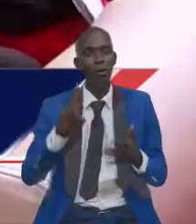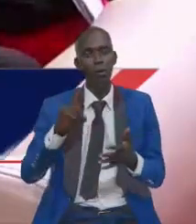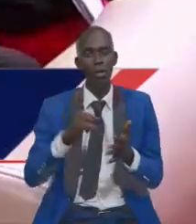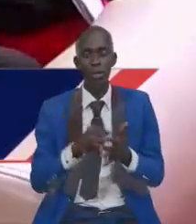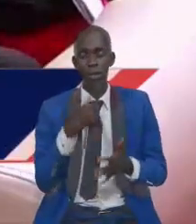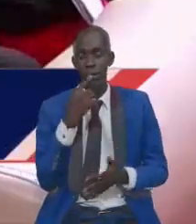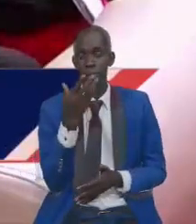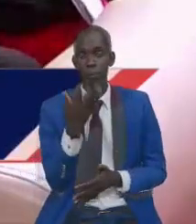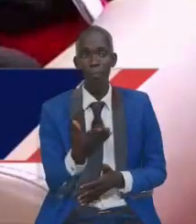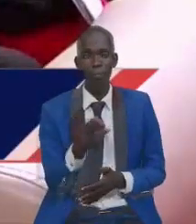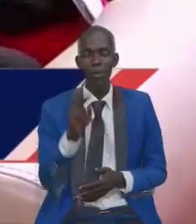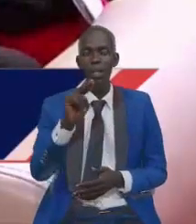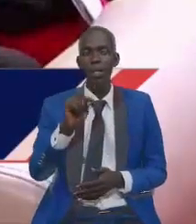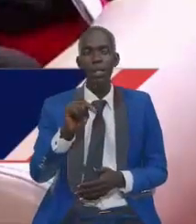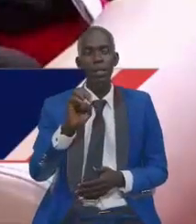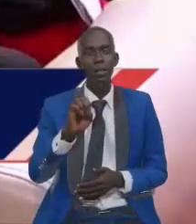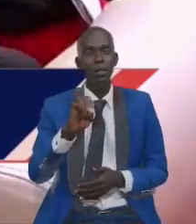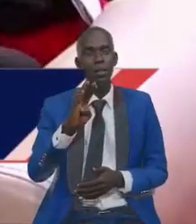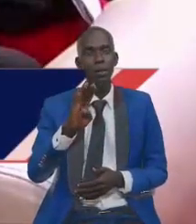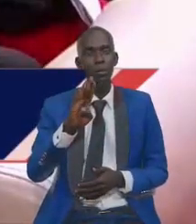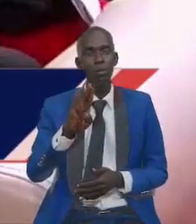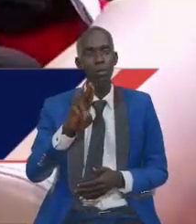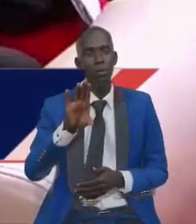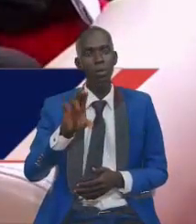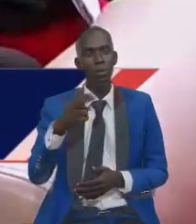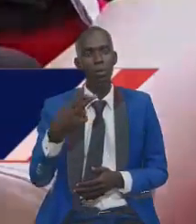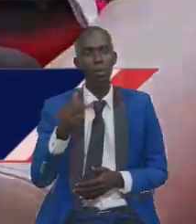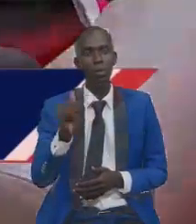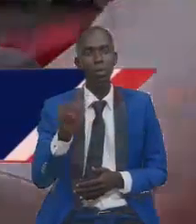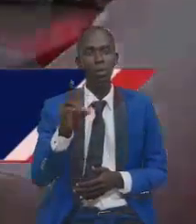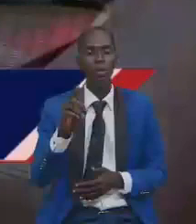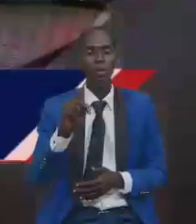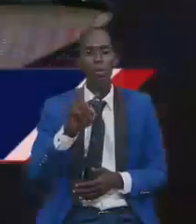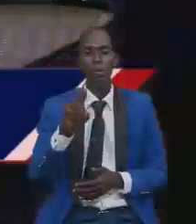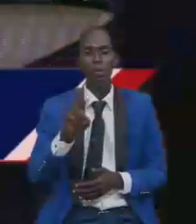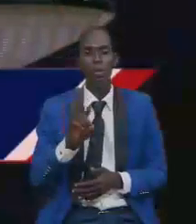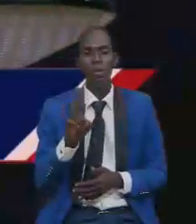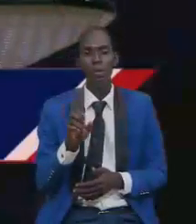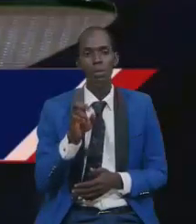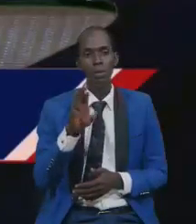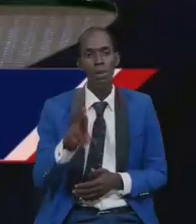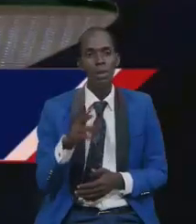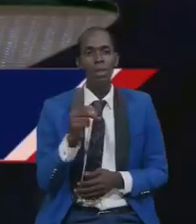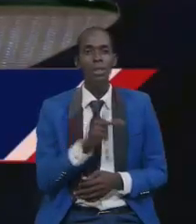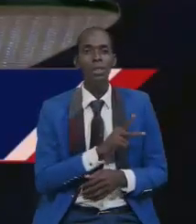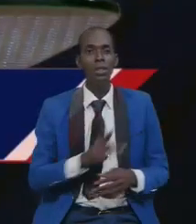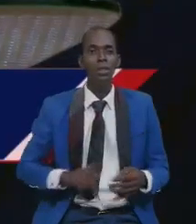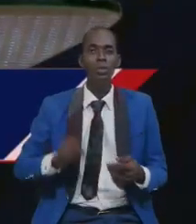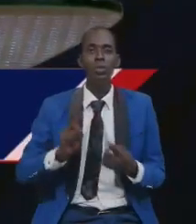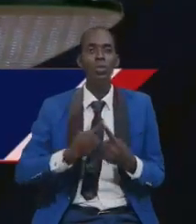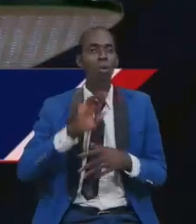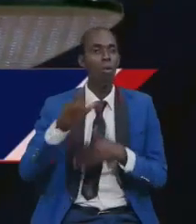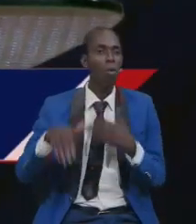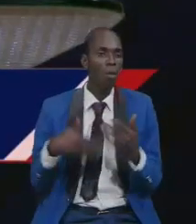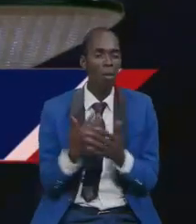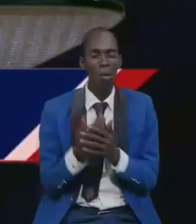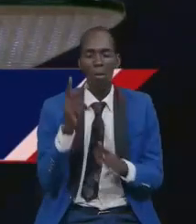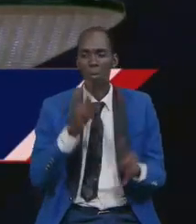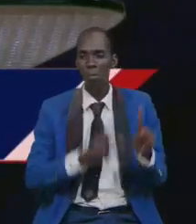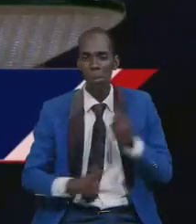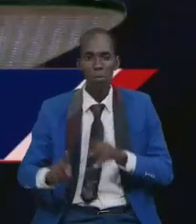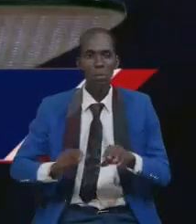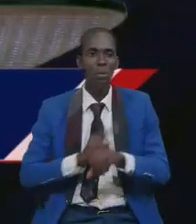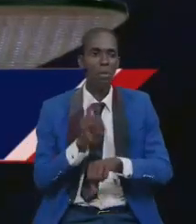says, Nebuchadnezzar, the king unto all people, all nations, all languages, his